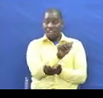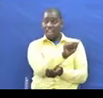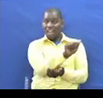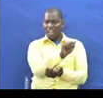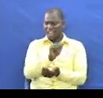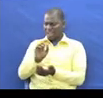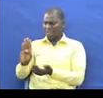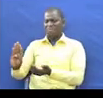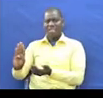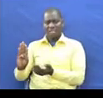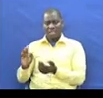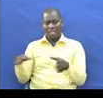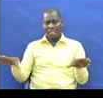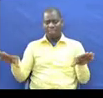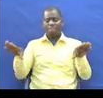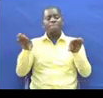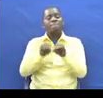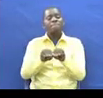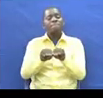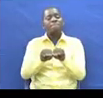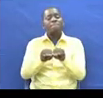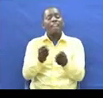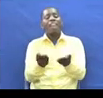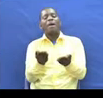is correctly labeled?